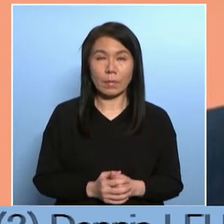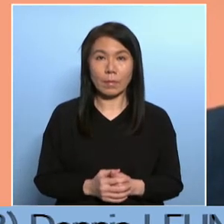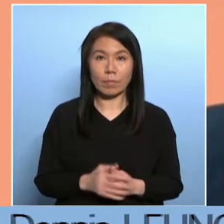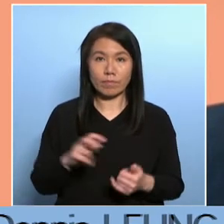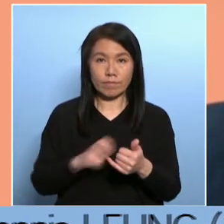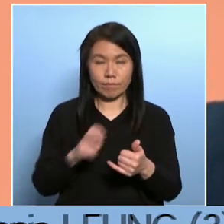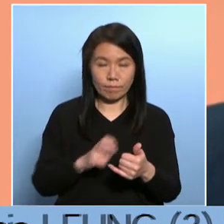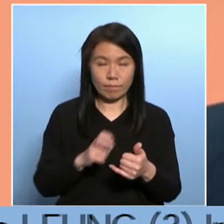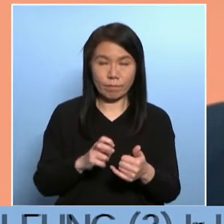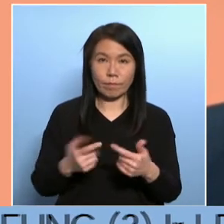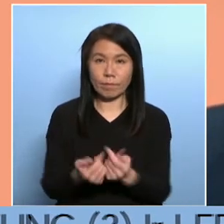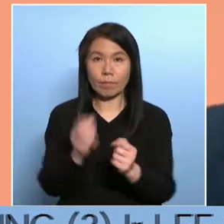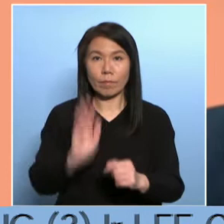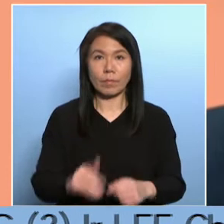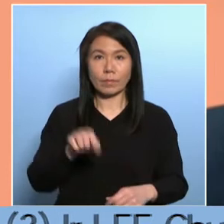yet.